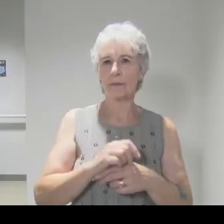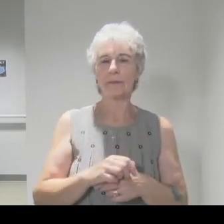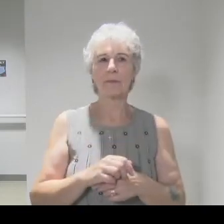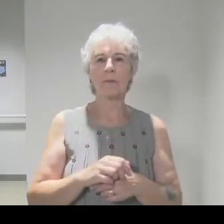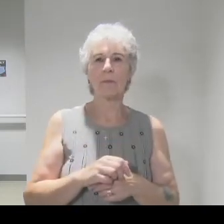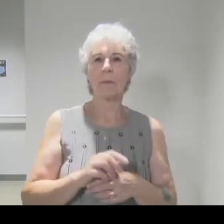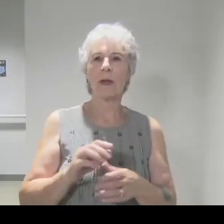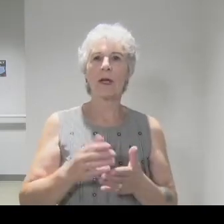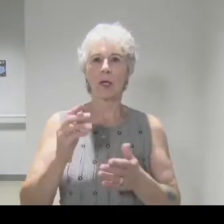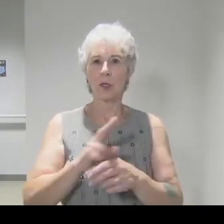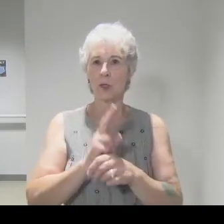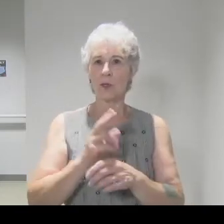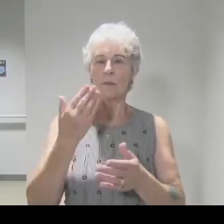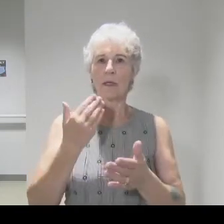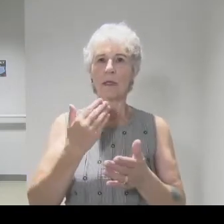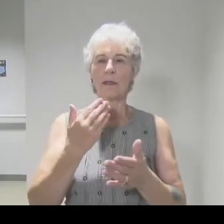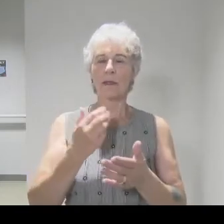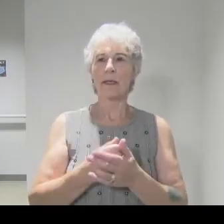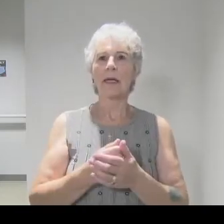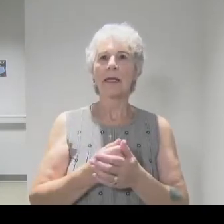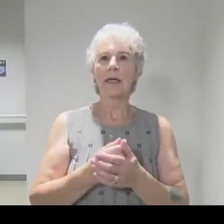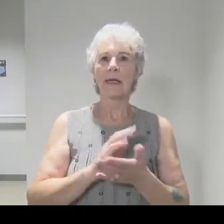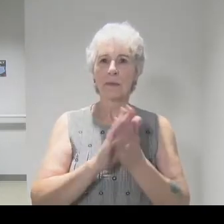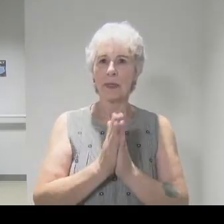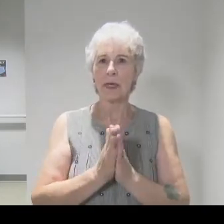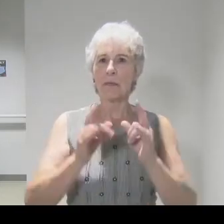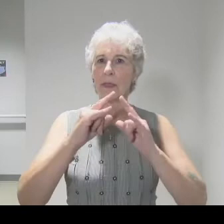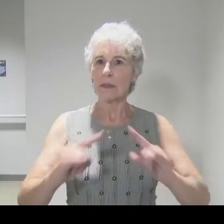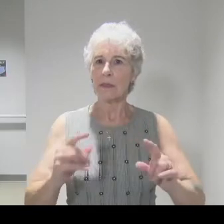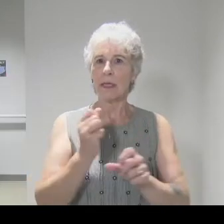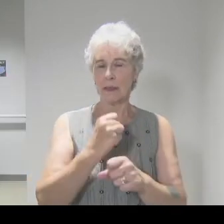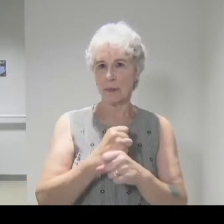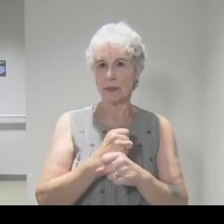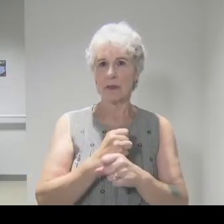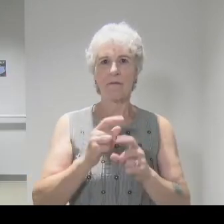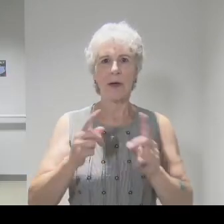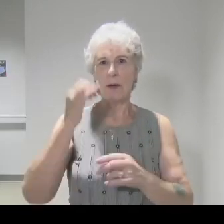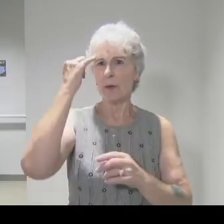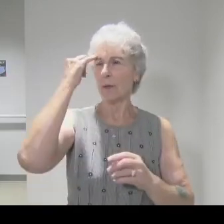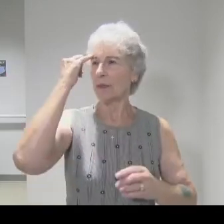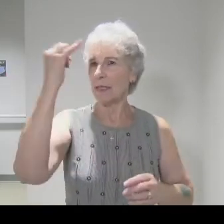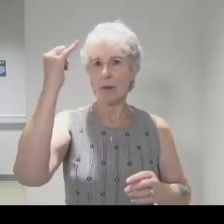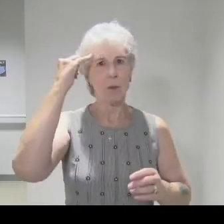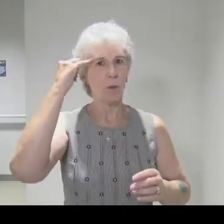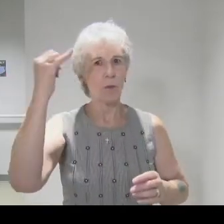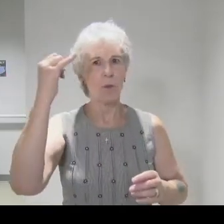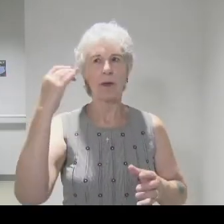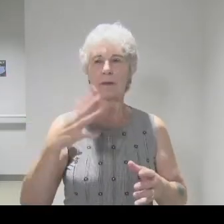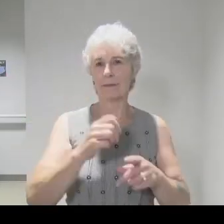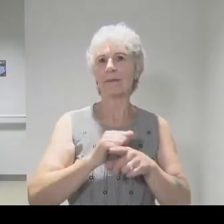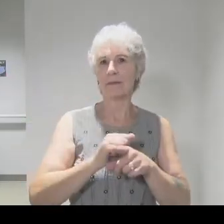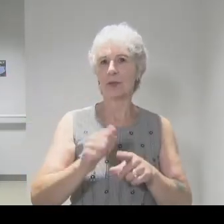was learned the trade of his father, who was a tent maker. He was highly intelligent and a classically trained